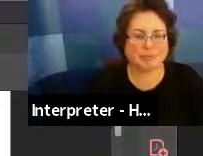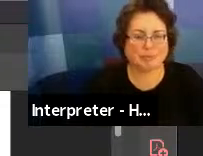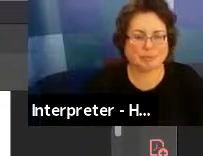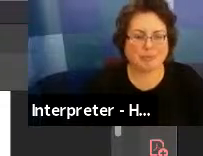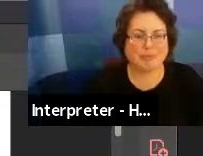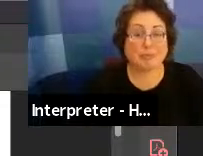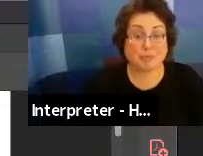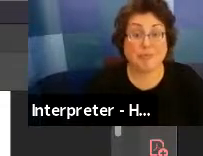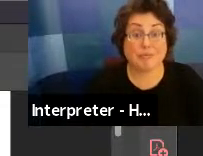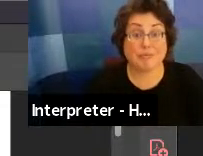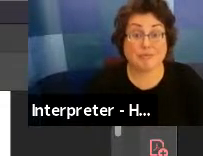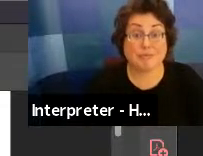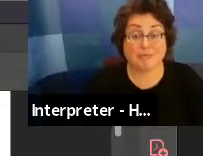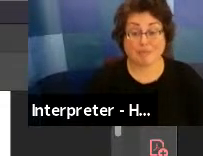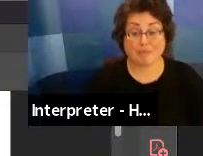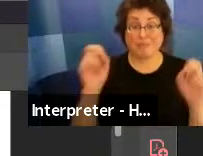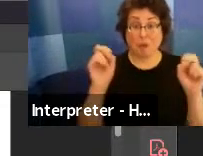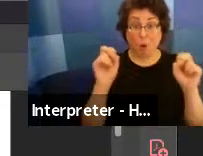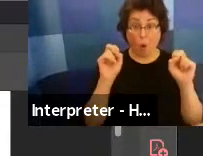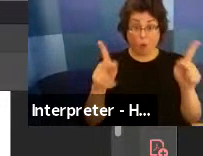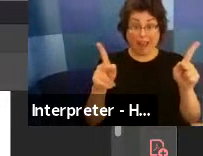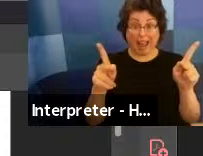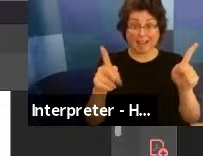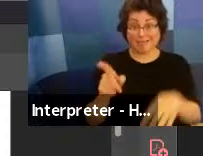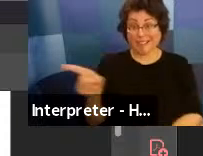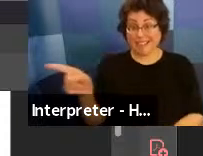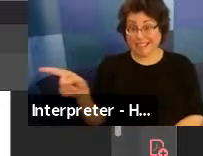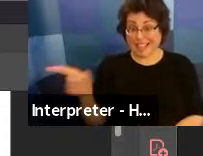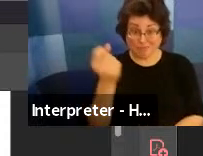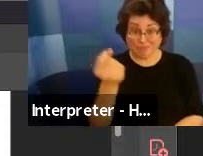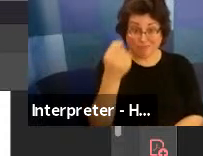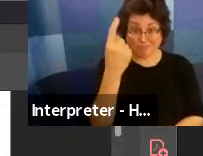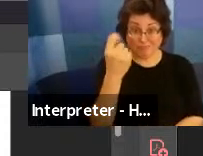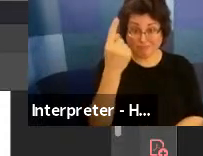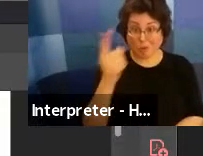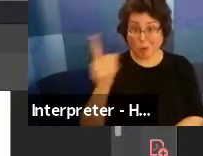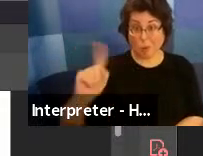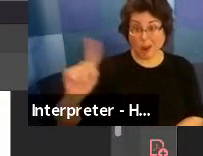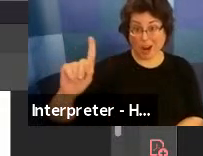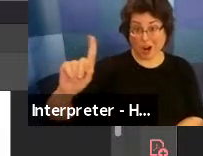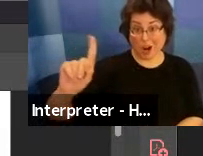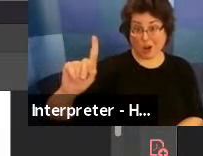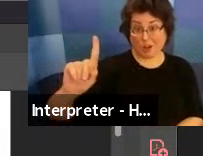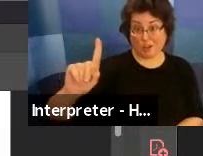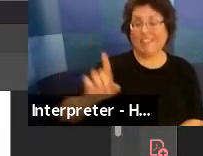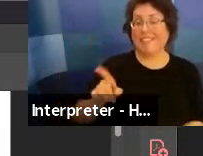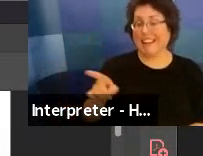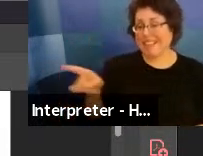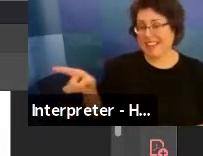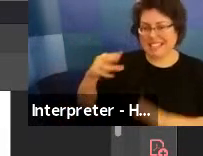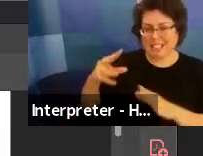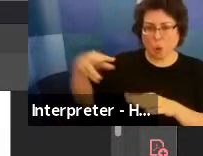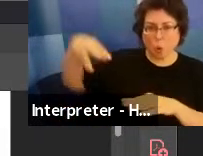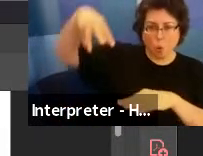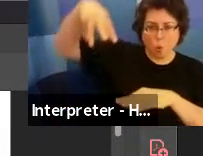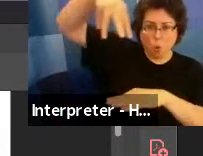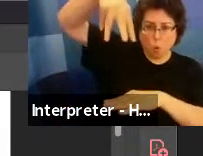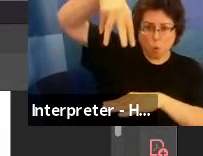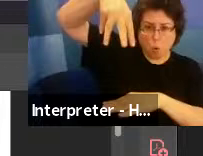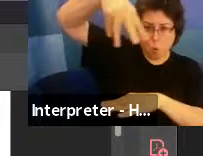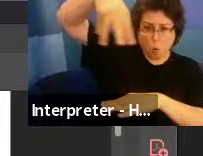Okay, so everyone is okay on the location. Here's an aerial view of the existing station.